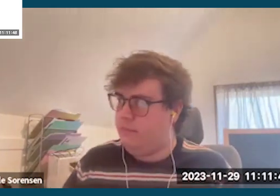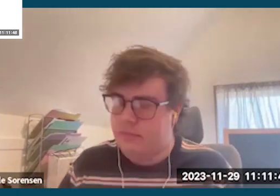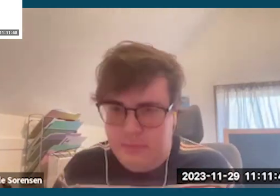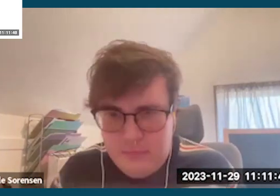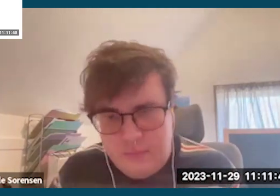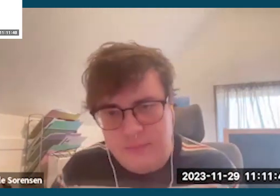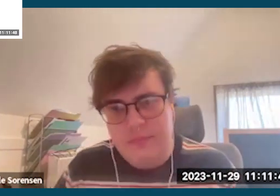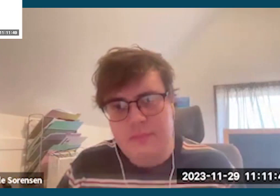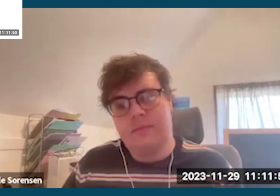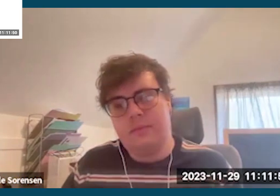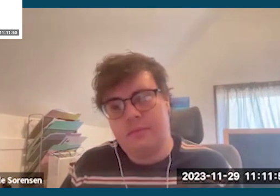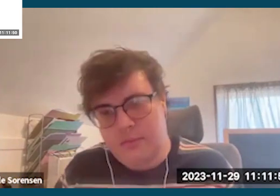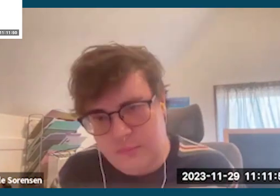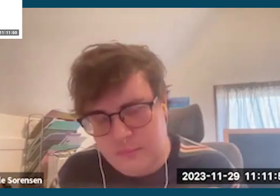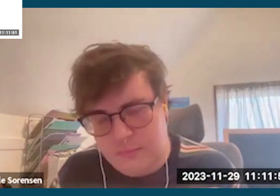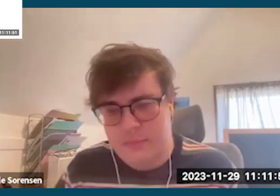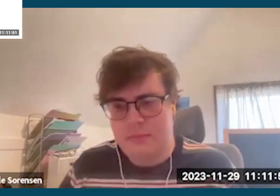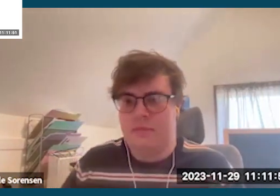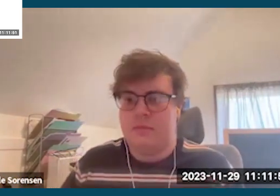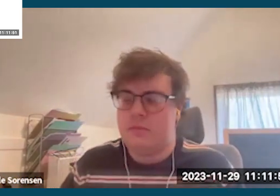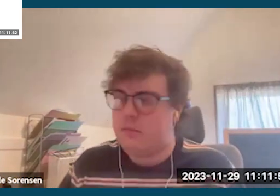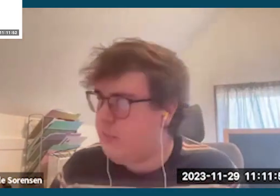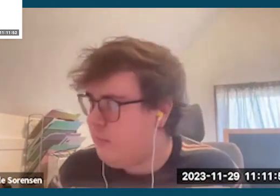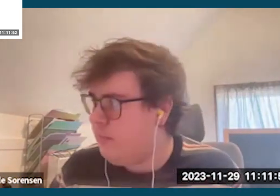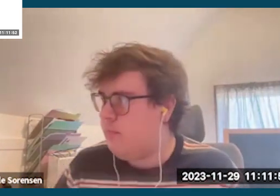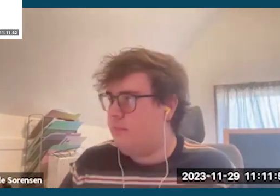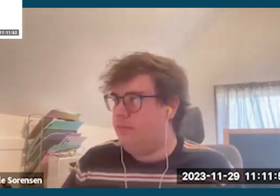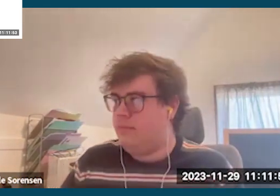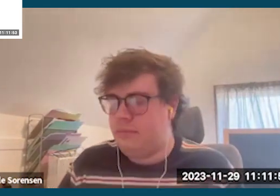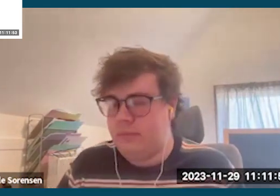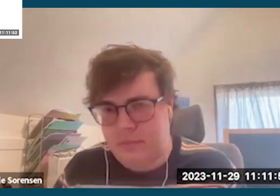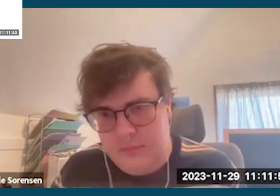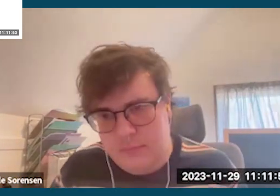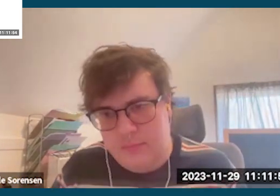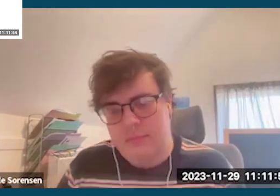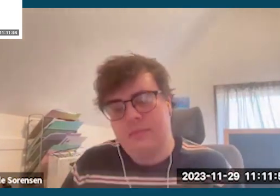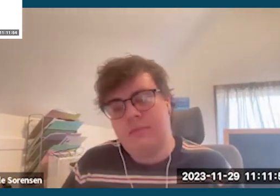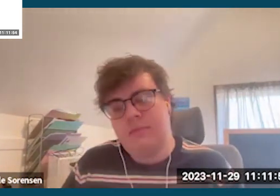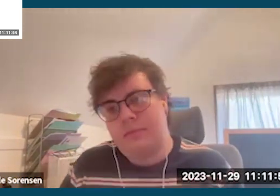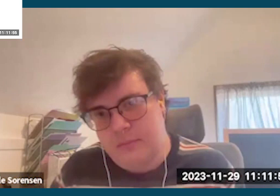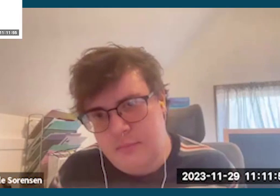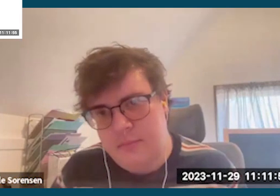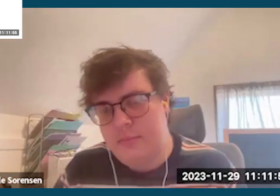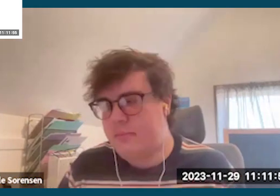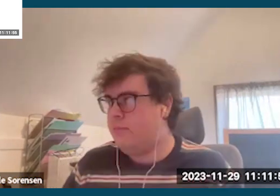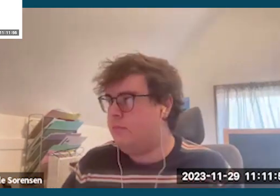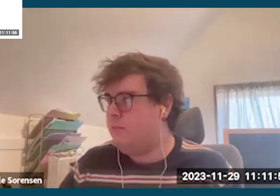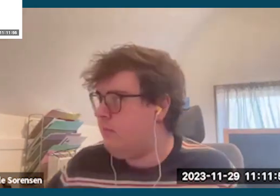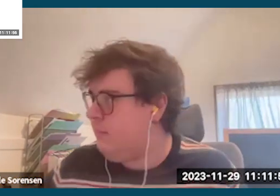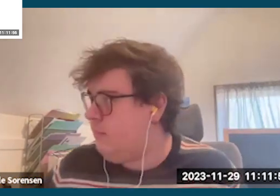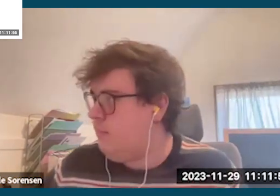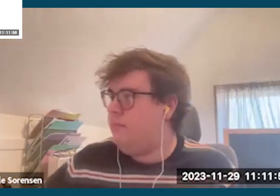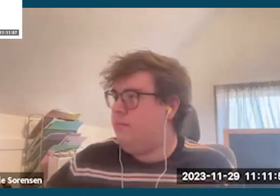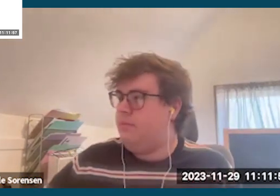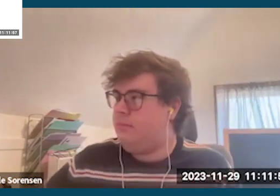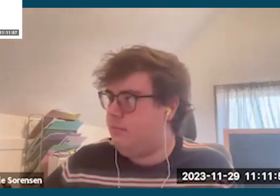new medication and they end up having an adverse side effect. That would be distressing for anyone. But if the